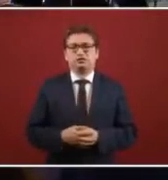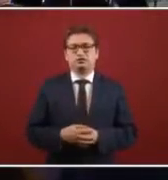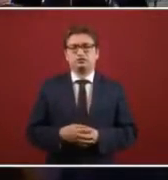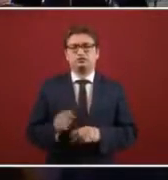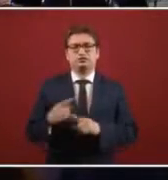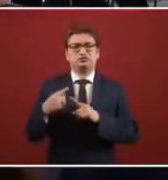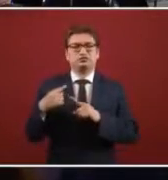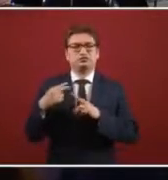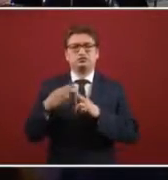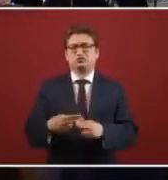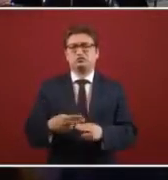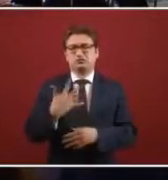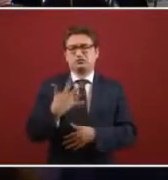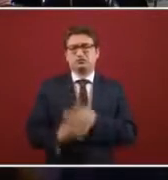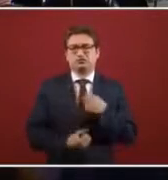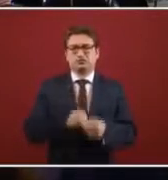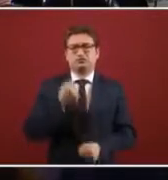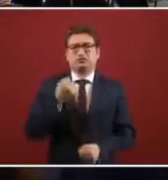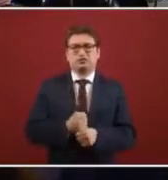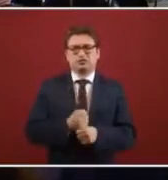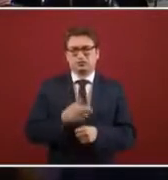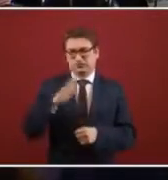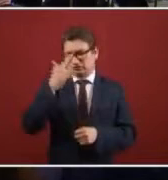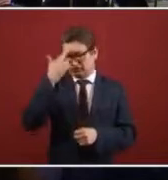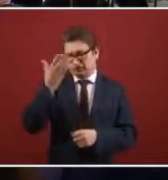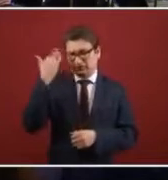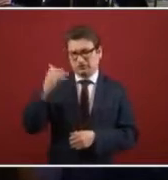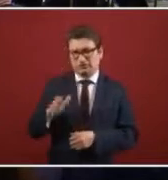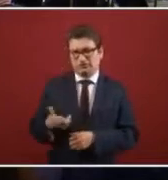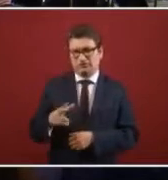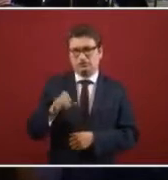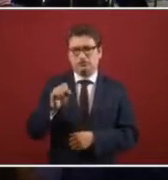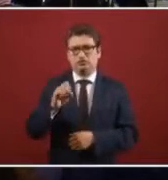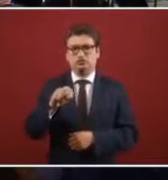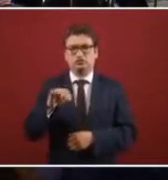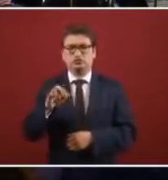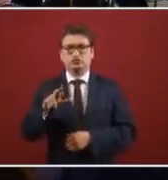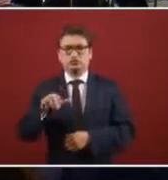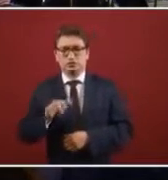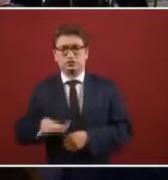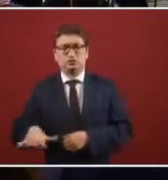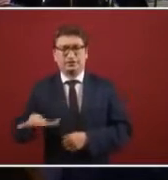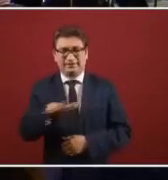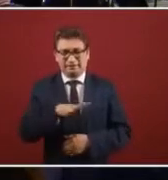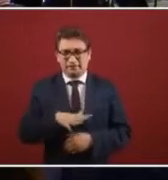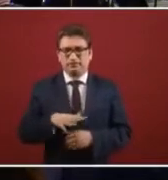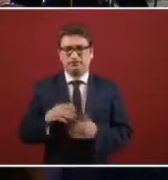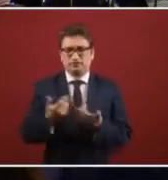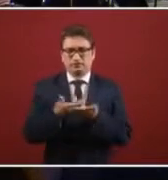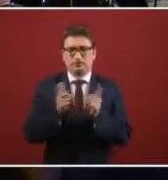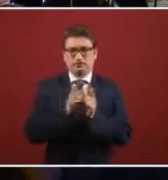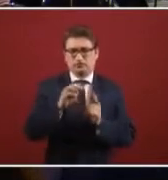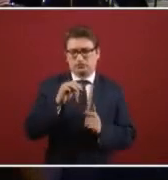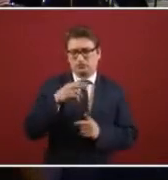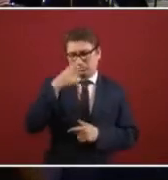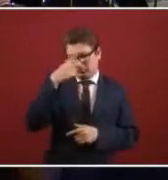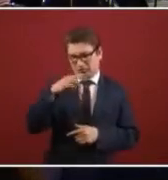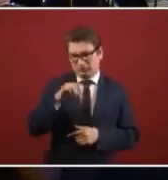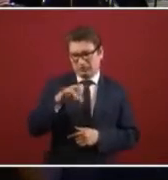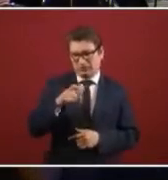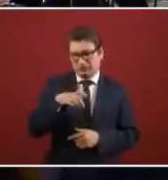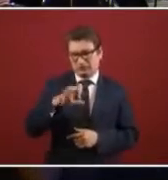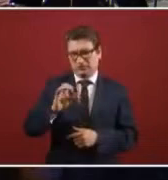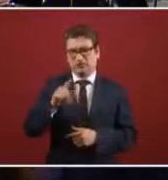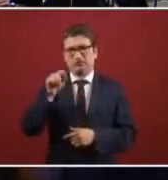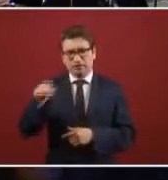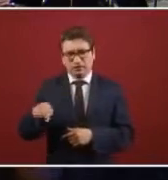it has been 5 years de la tragedia en el from the río Sonora. tragedy of Rio También Sonora. Grupo México, Grupo Mexico pues, also ocasionando tragedias,